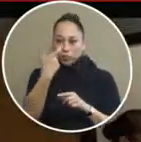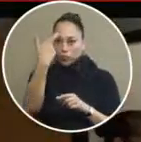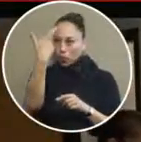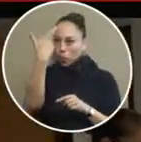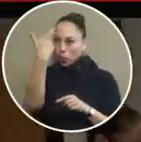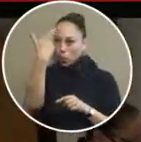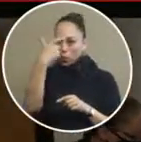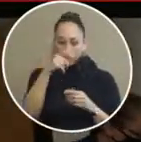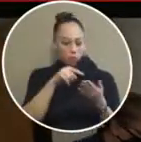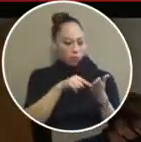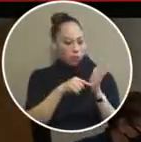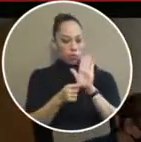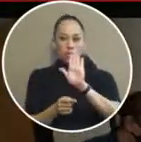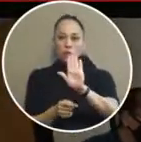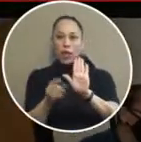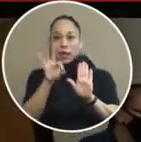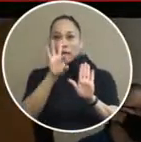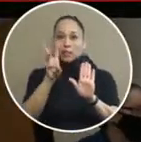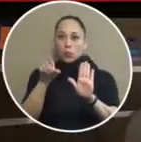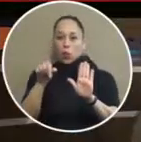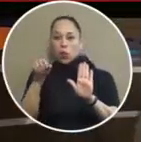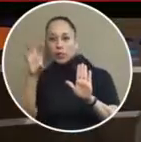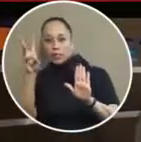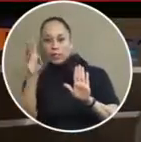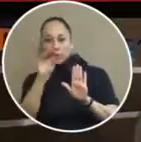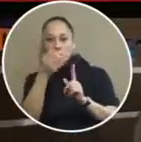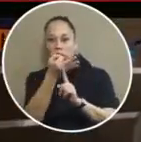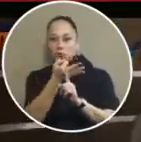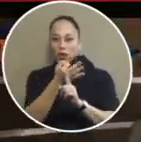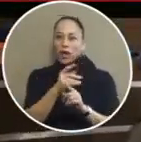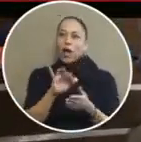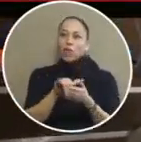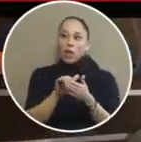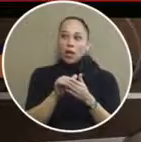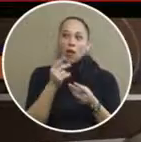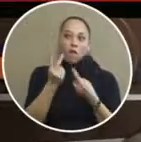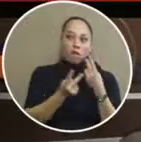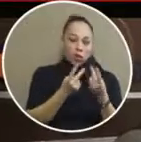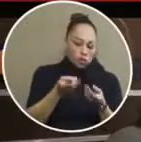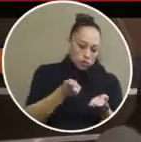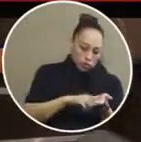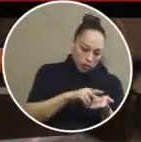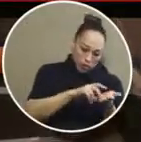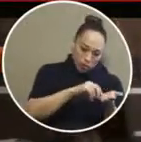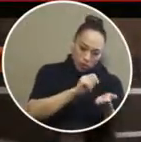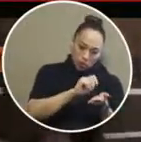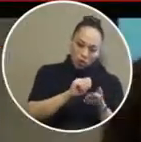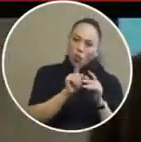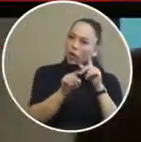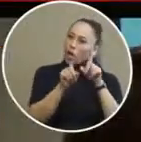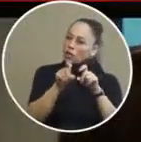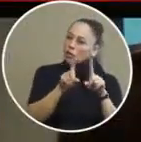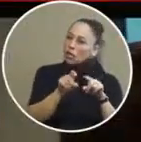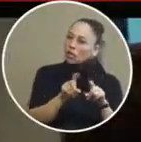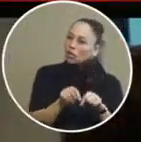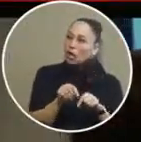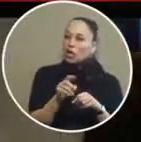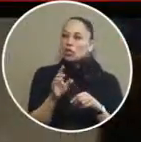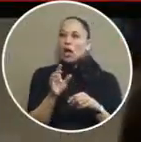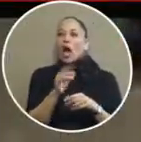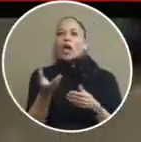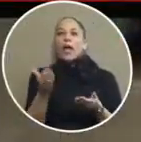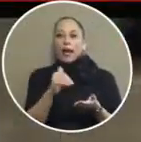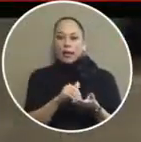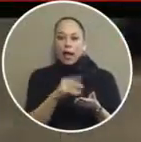96.6. As well as some questions. Every time a visitor comes in, we ask them questions, and we also take their